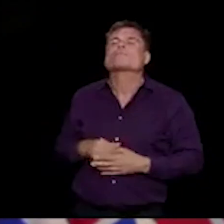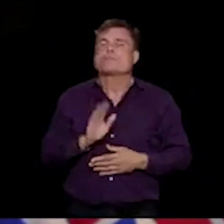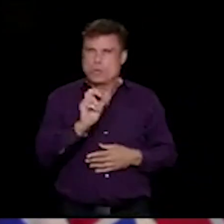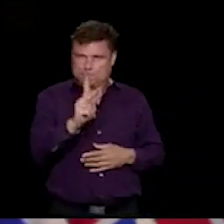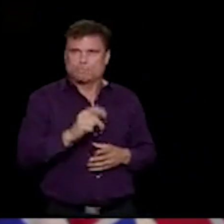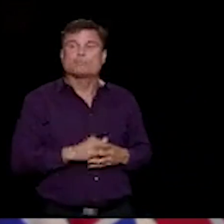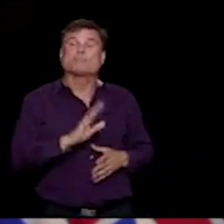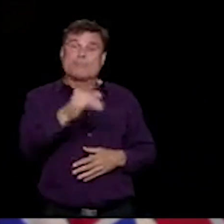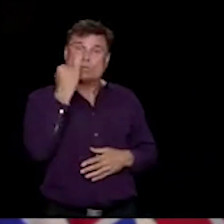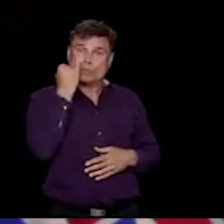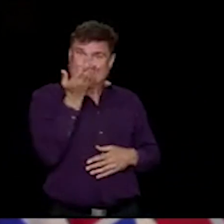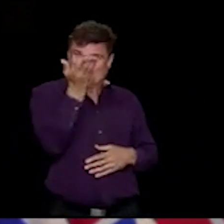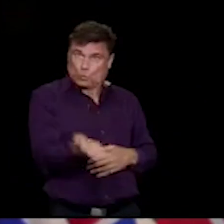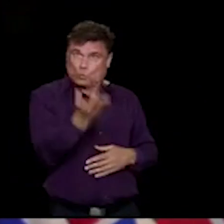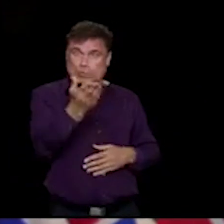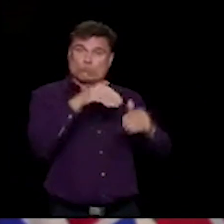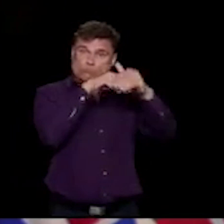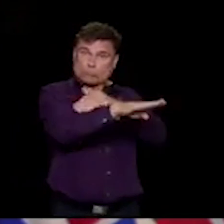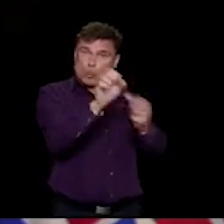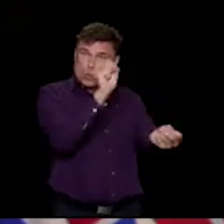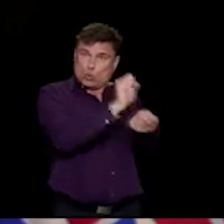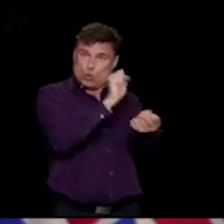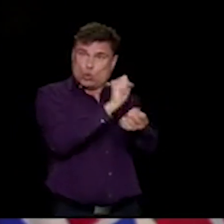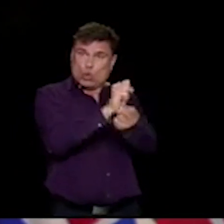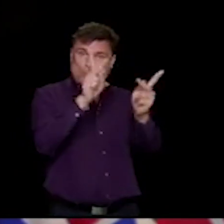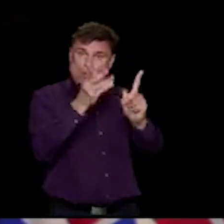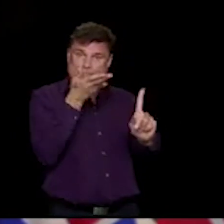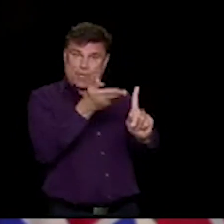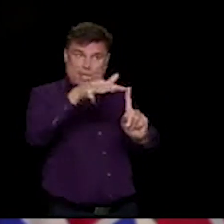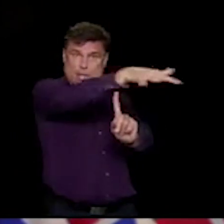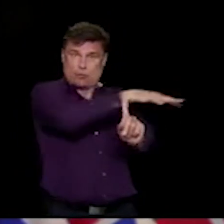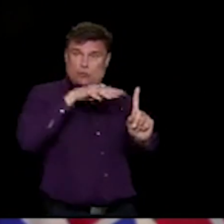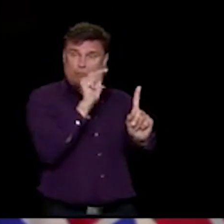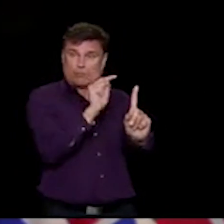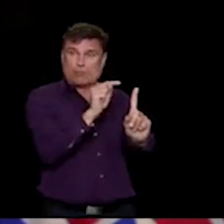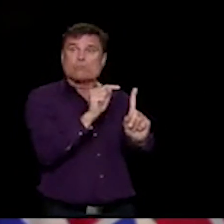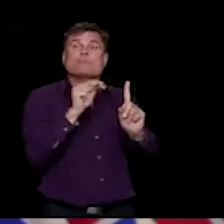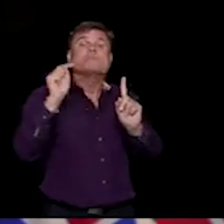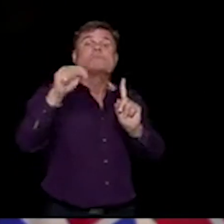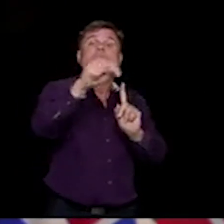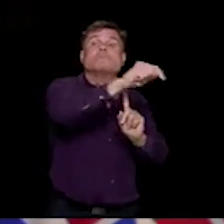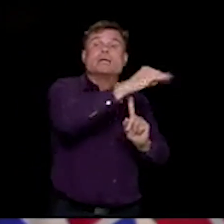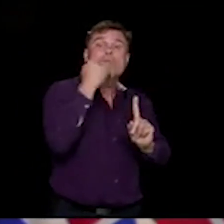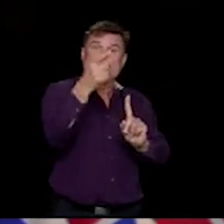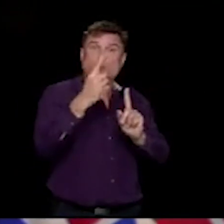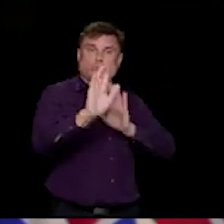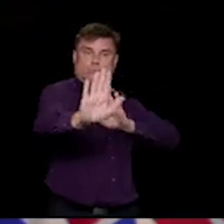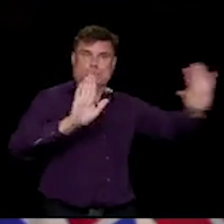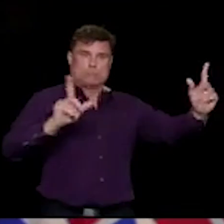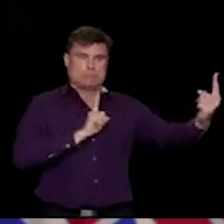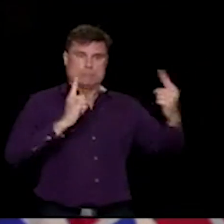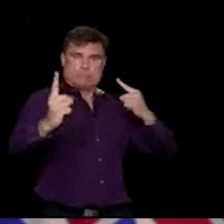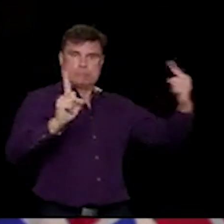physical distance as much as you can, but recognizing that it's not always possible in those situations, and that you